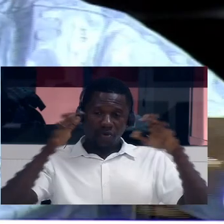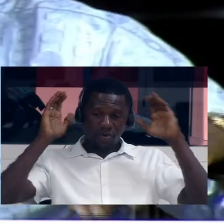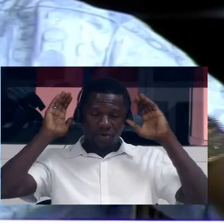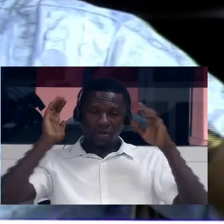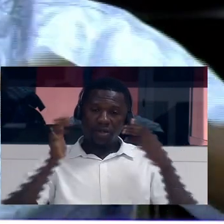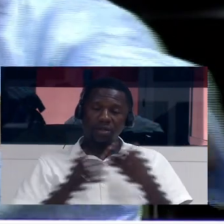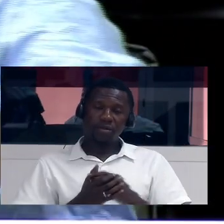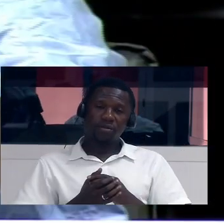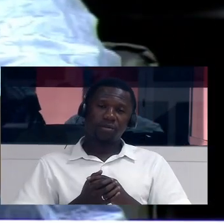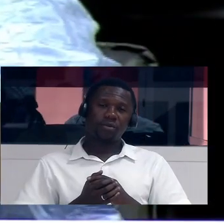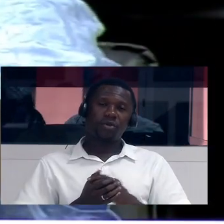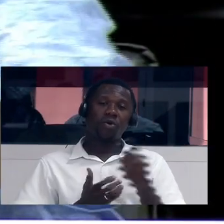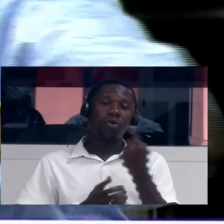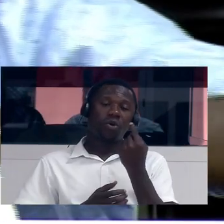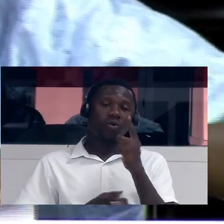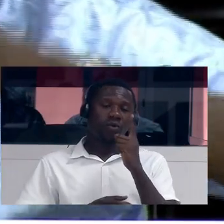Only one. Mm-hmm.